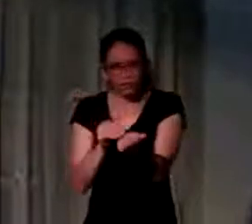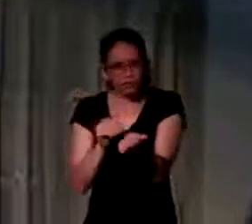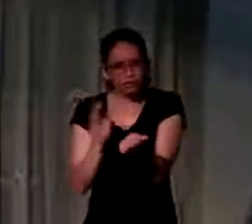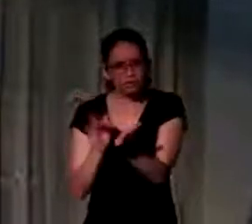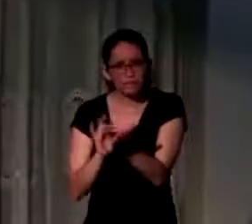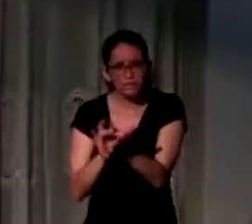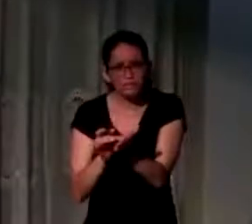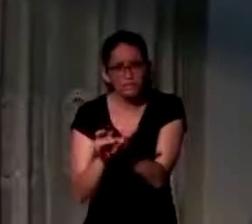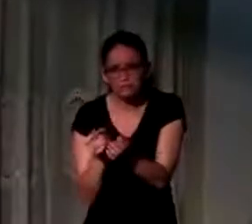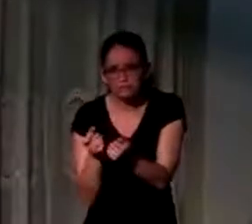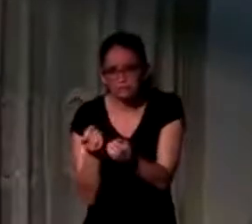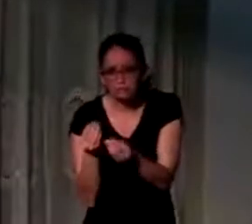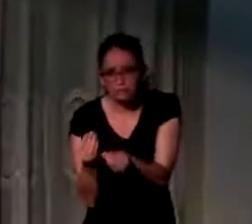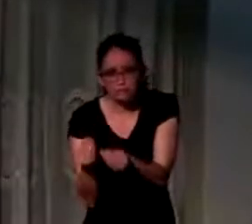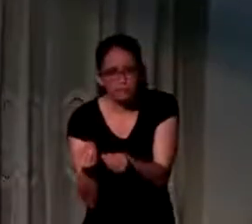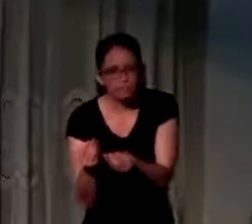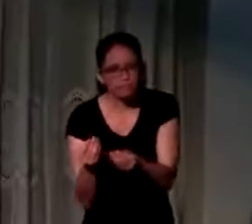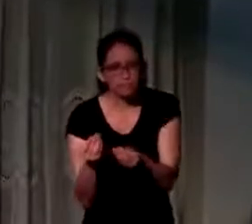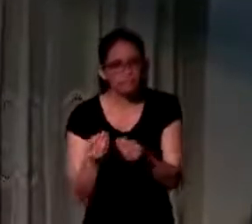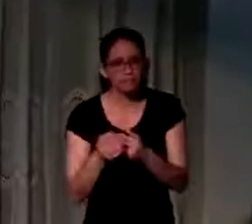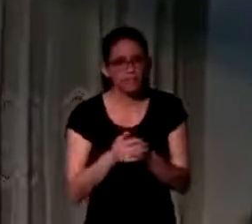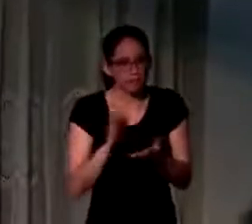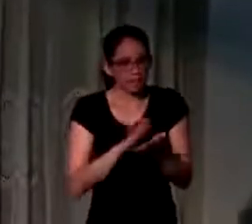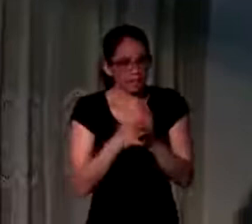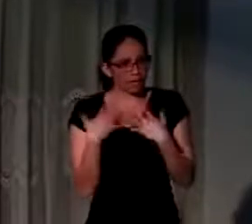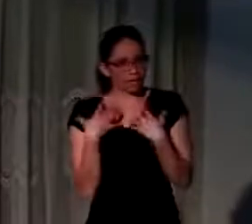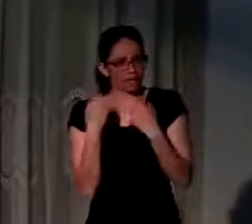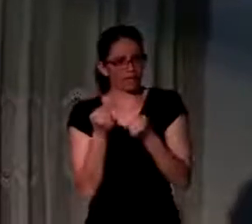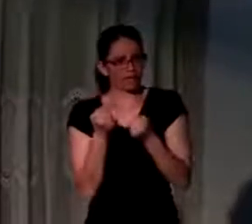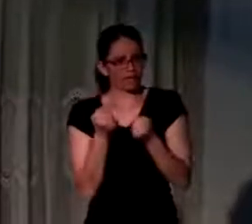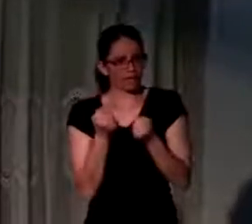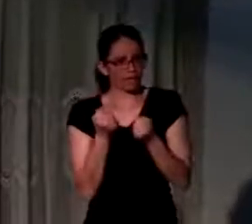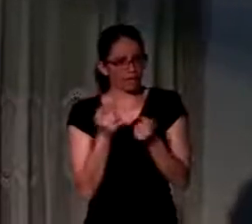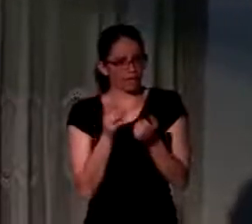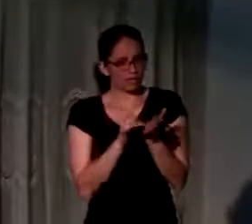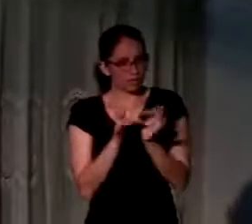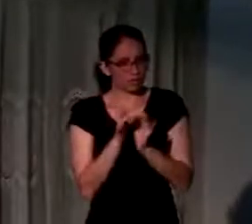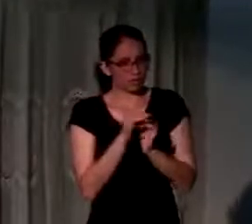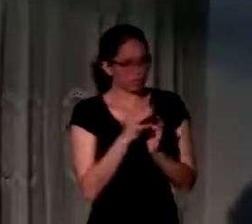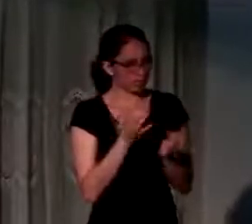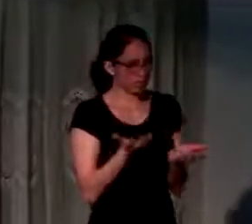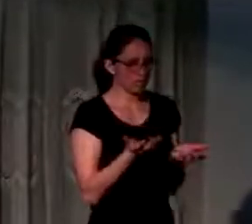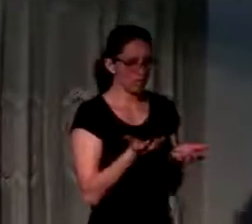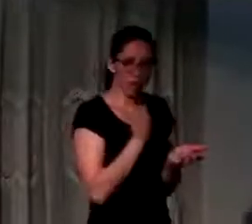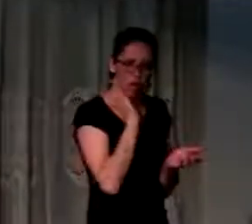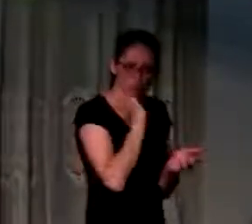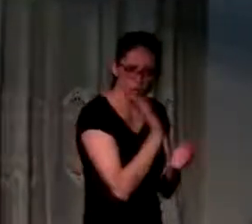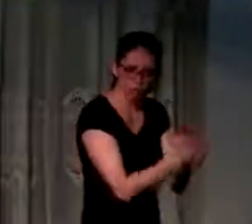for the sick person. And Jesus said, he'll rise again.